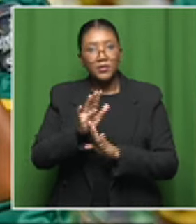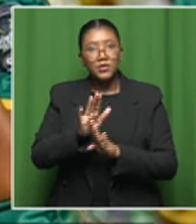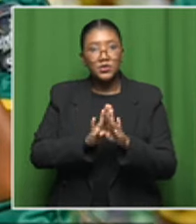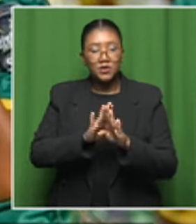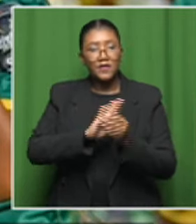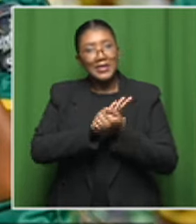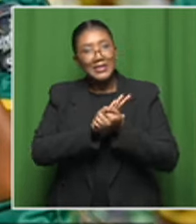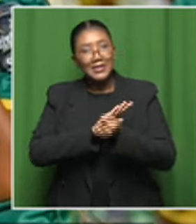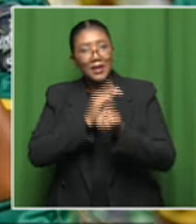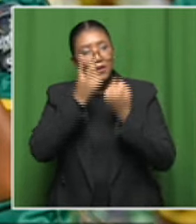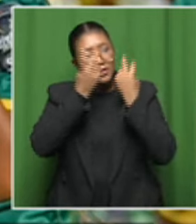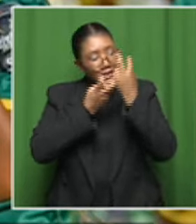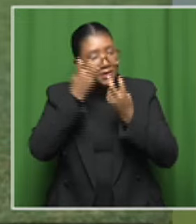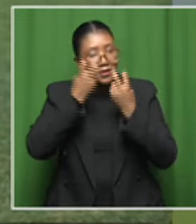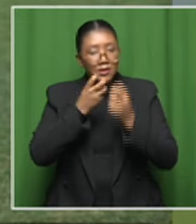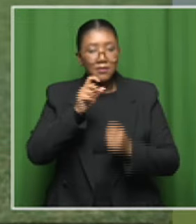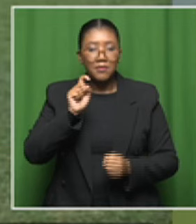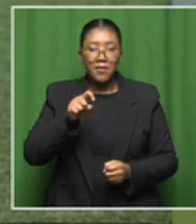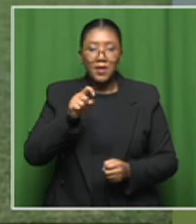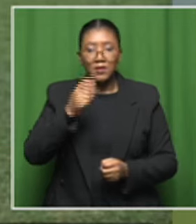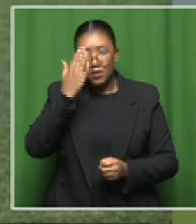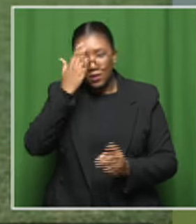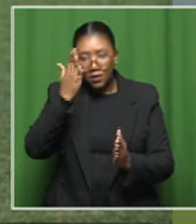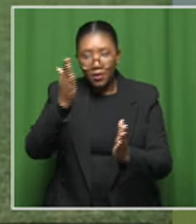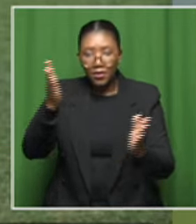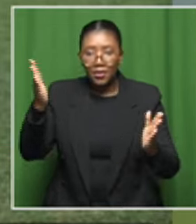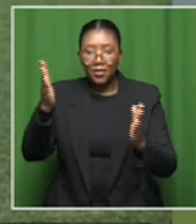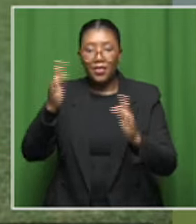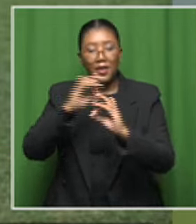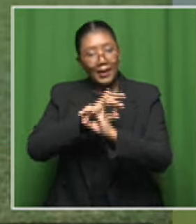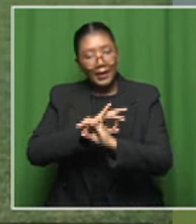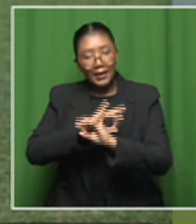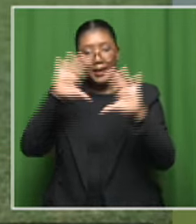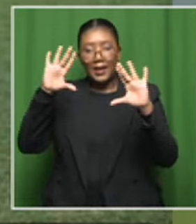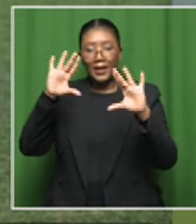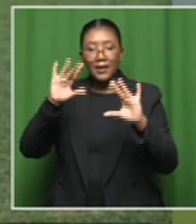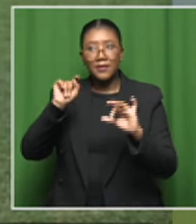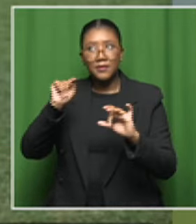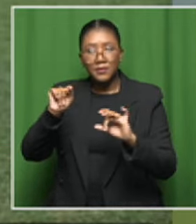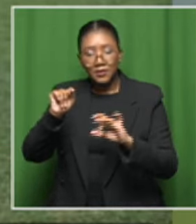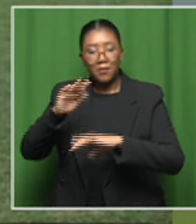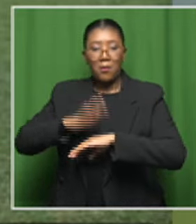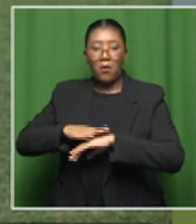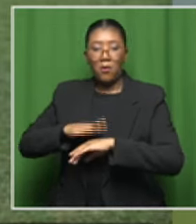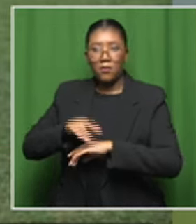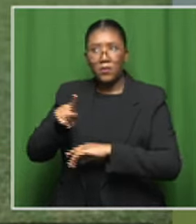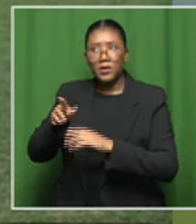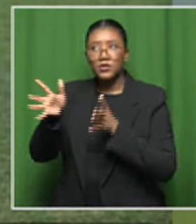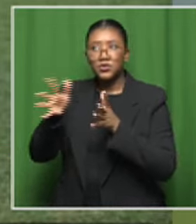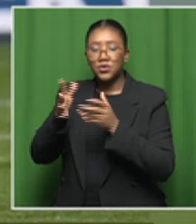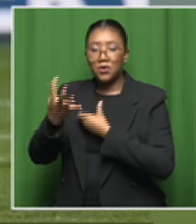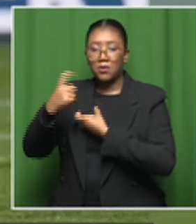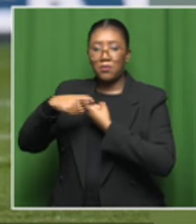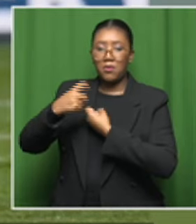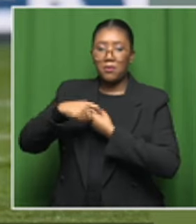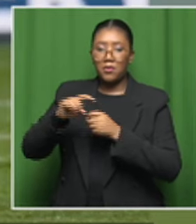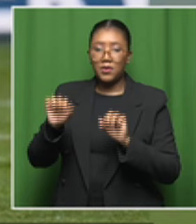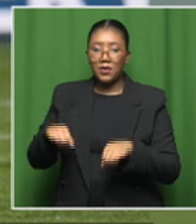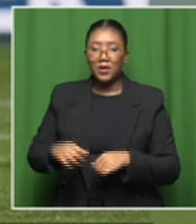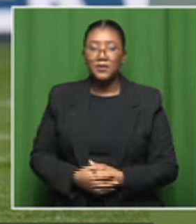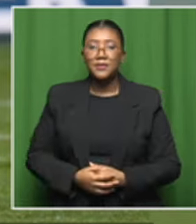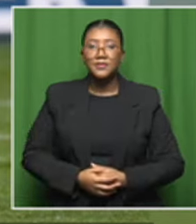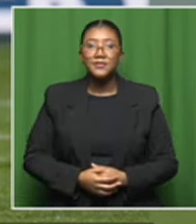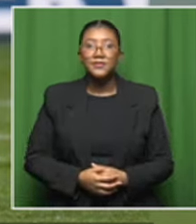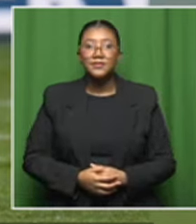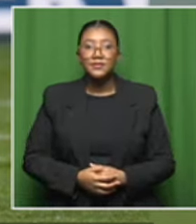talent pathways that there is a clear path to, top flight football in South Africa? Okay. Maybe